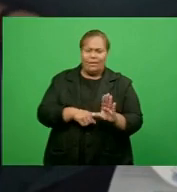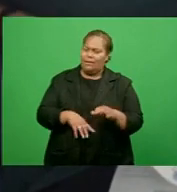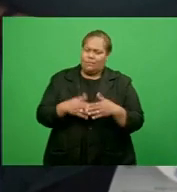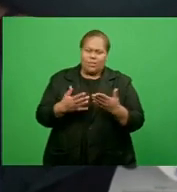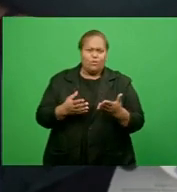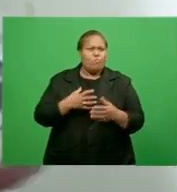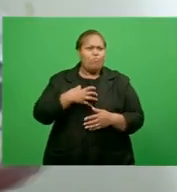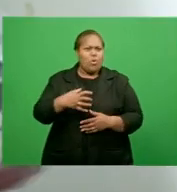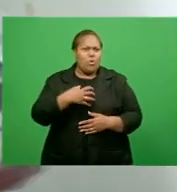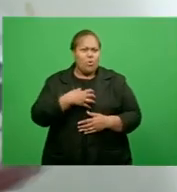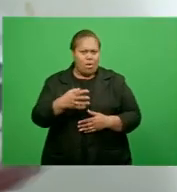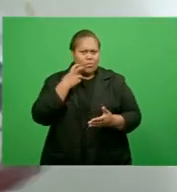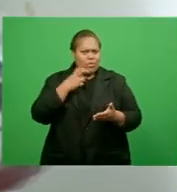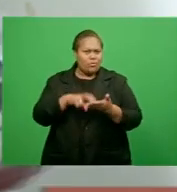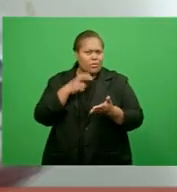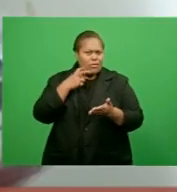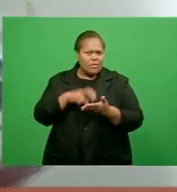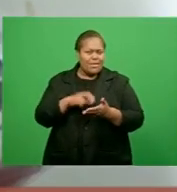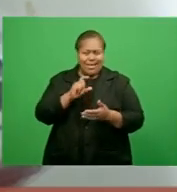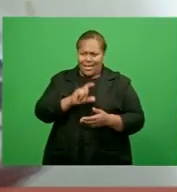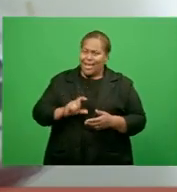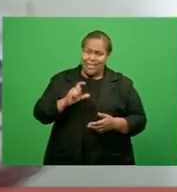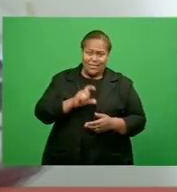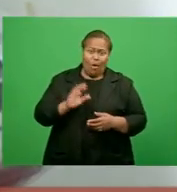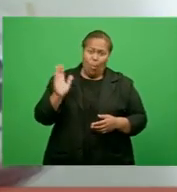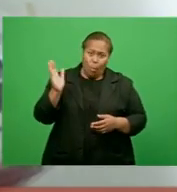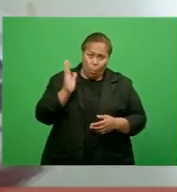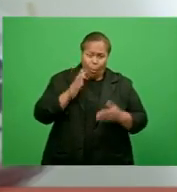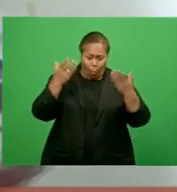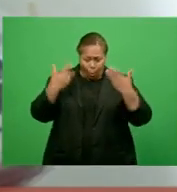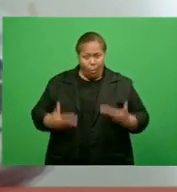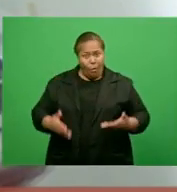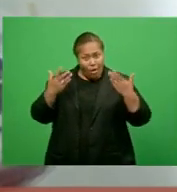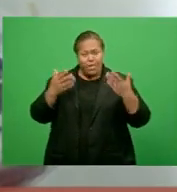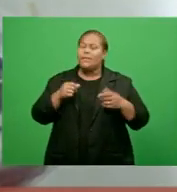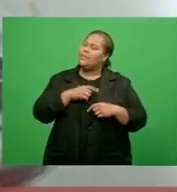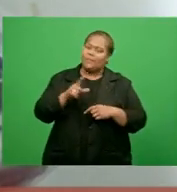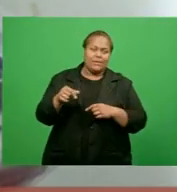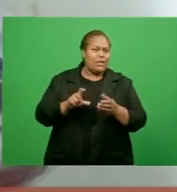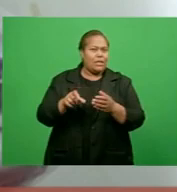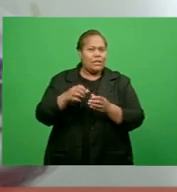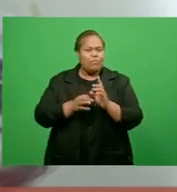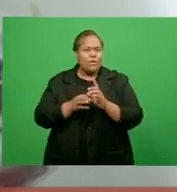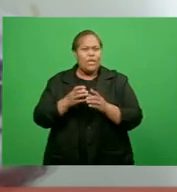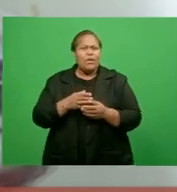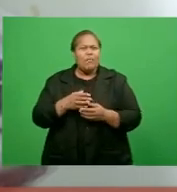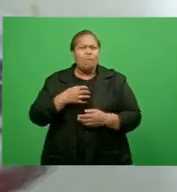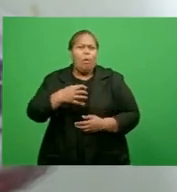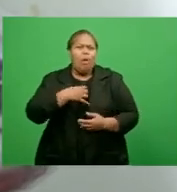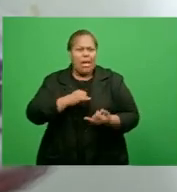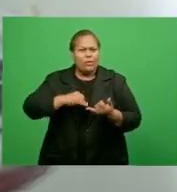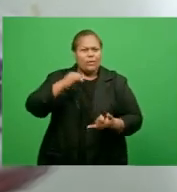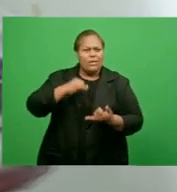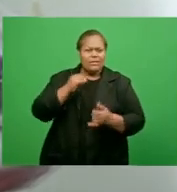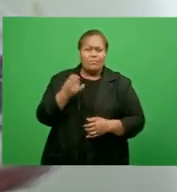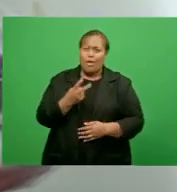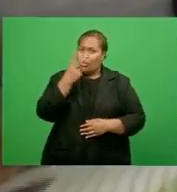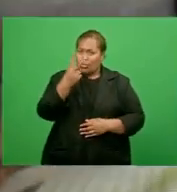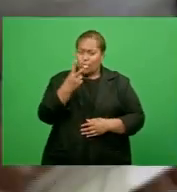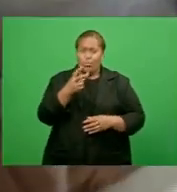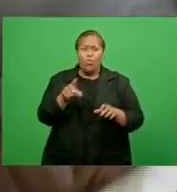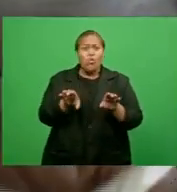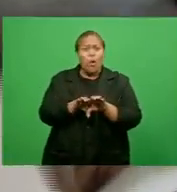all cancers are increasing, but the most two common cancers for women, breast and